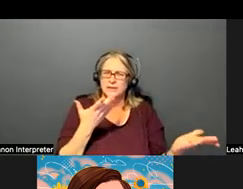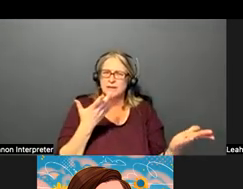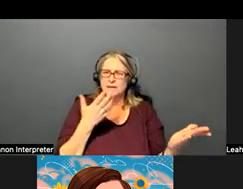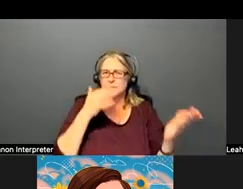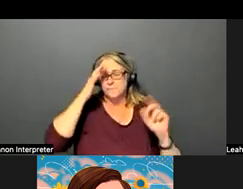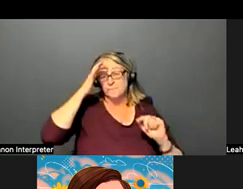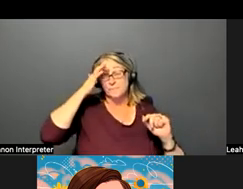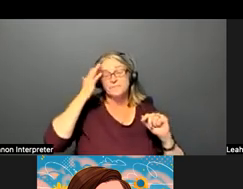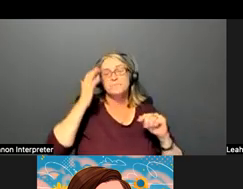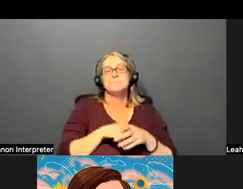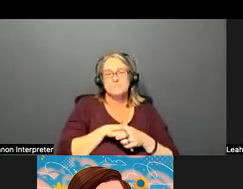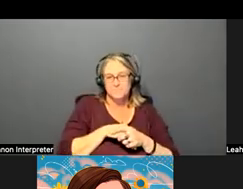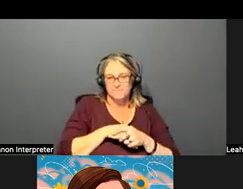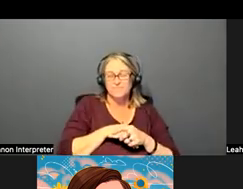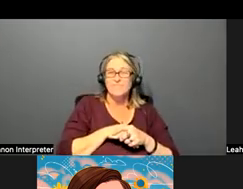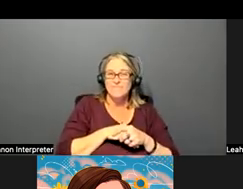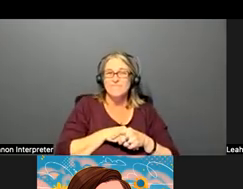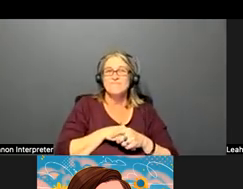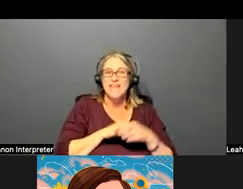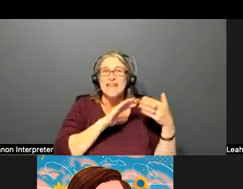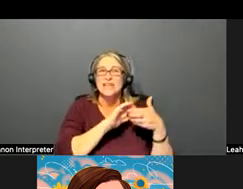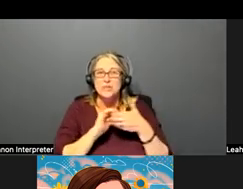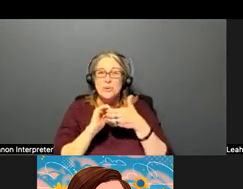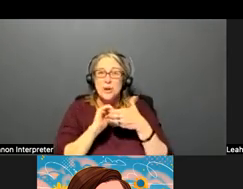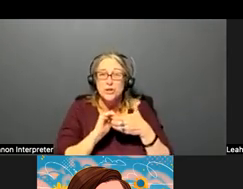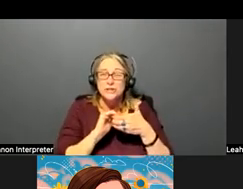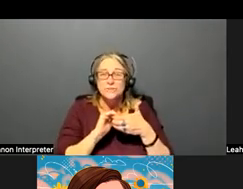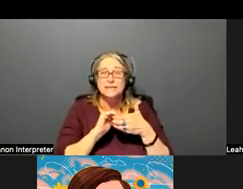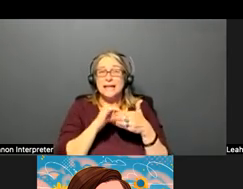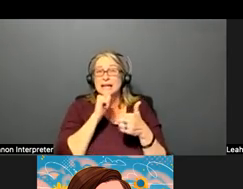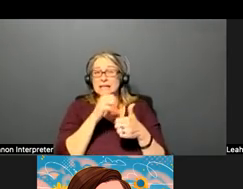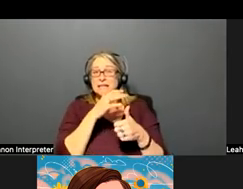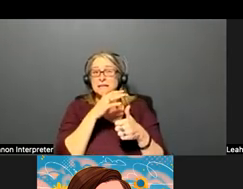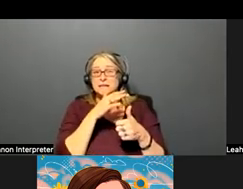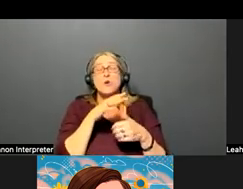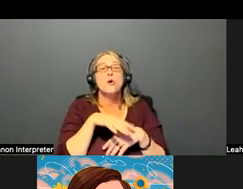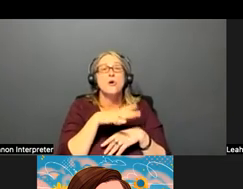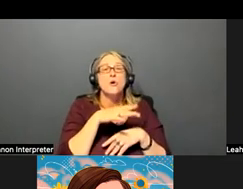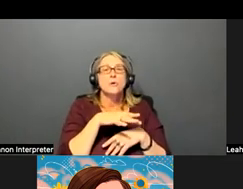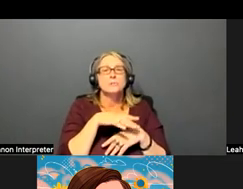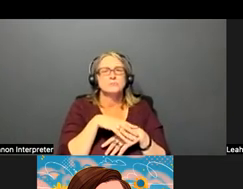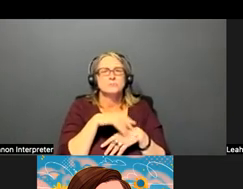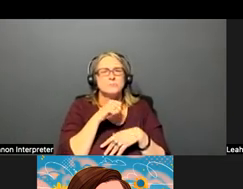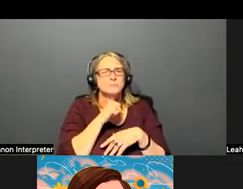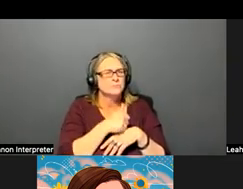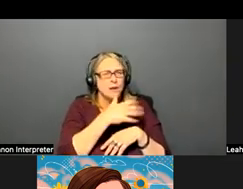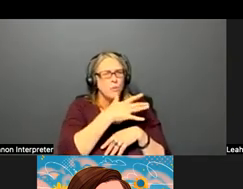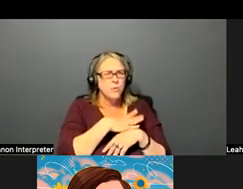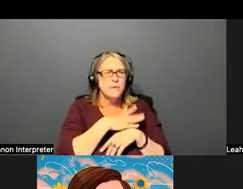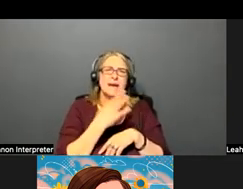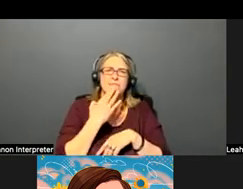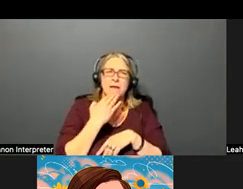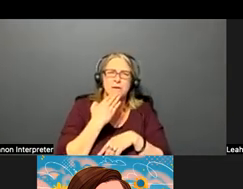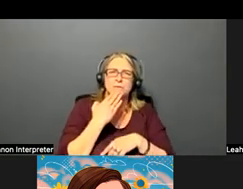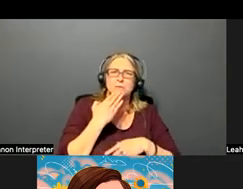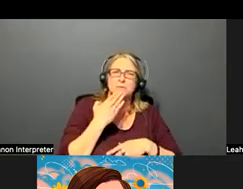it also takes a partnership of non-women of color who can also stand up and say and point out these areas